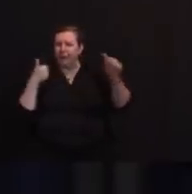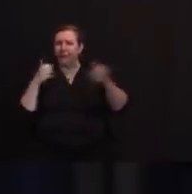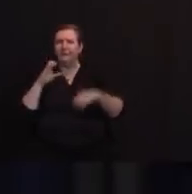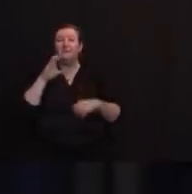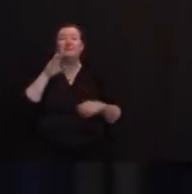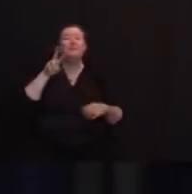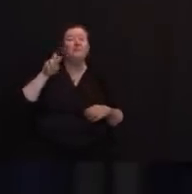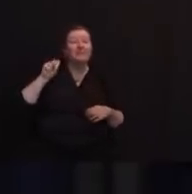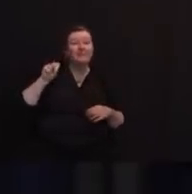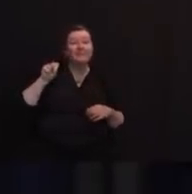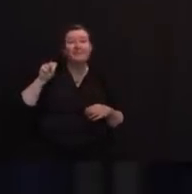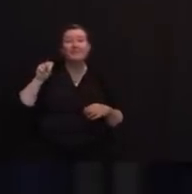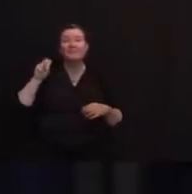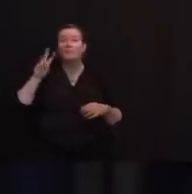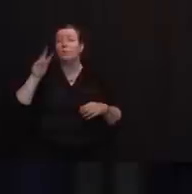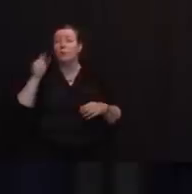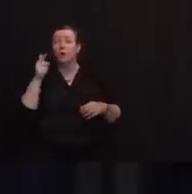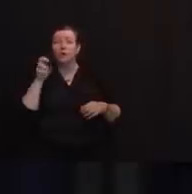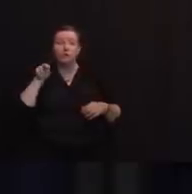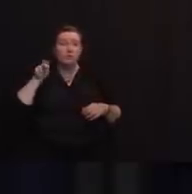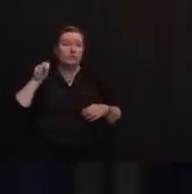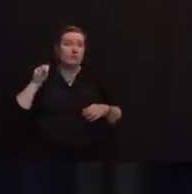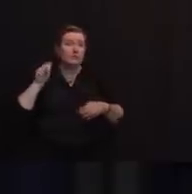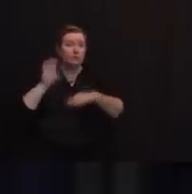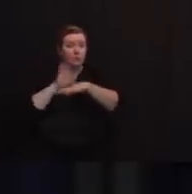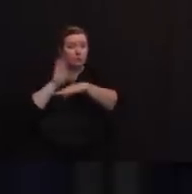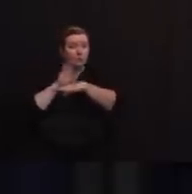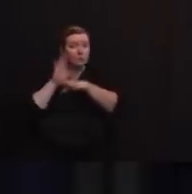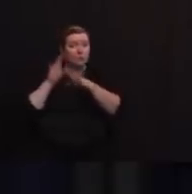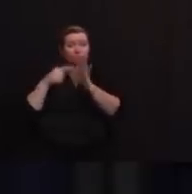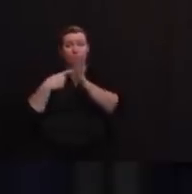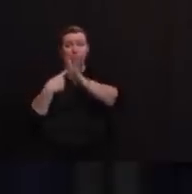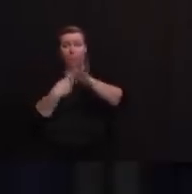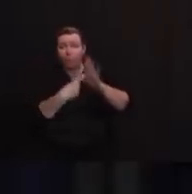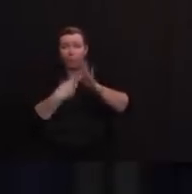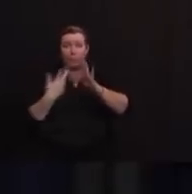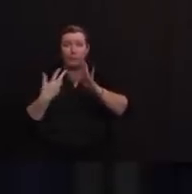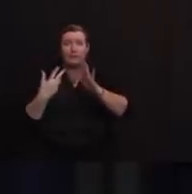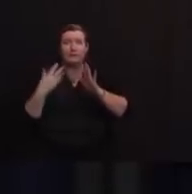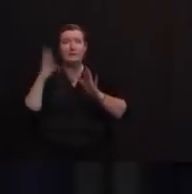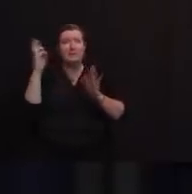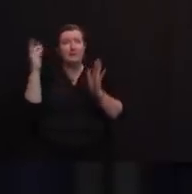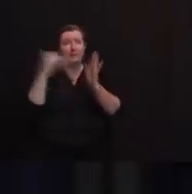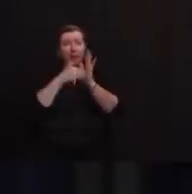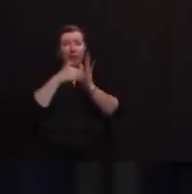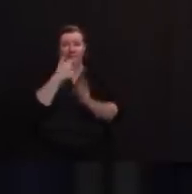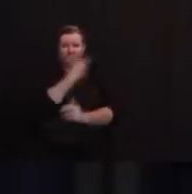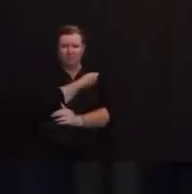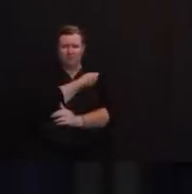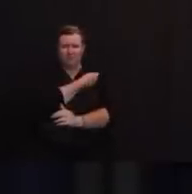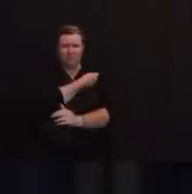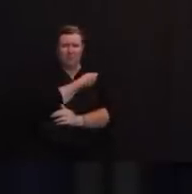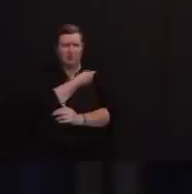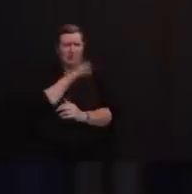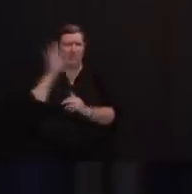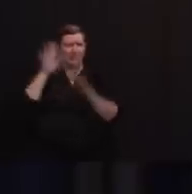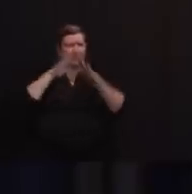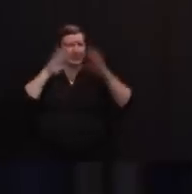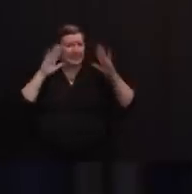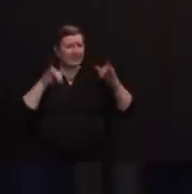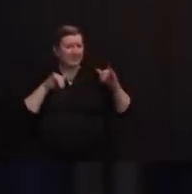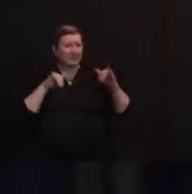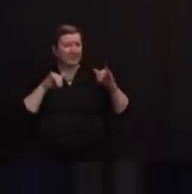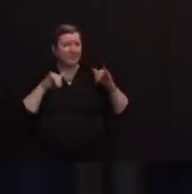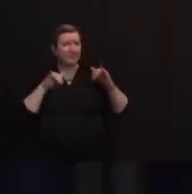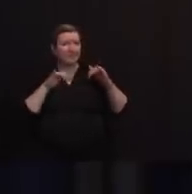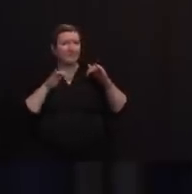shows about 6,000 administrations. Their systems show over